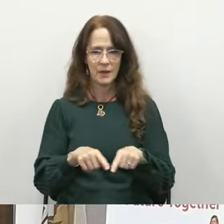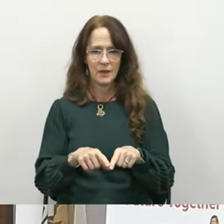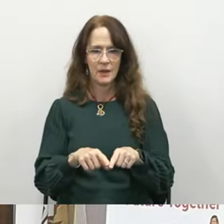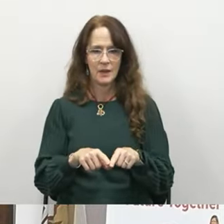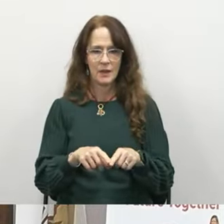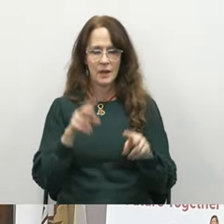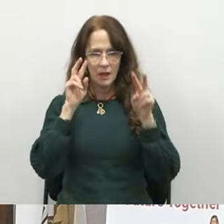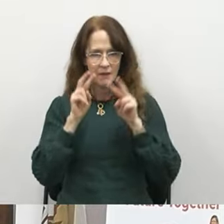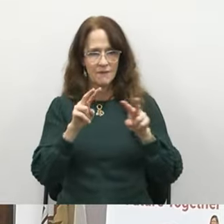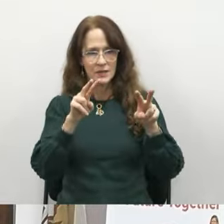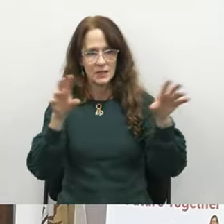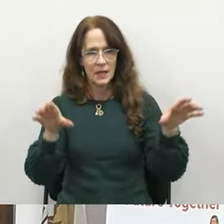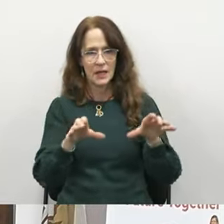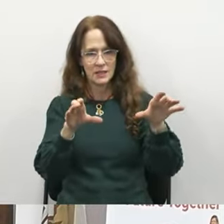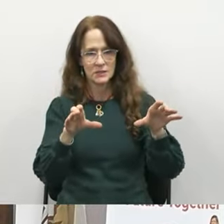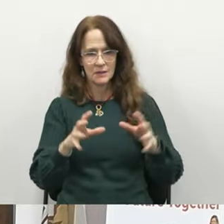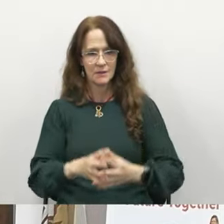in action.